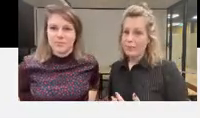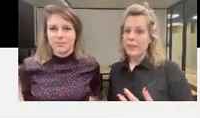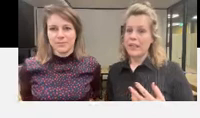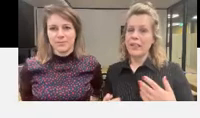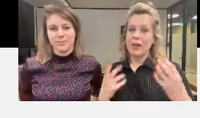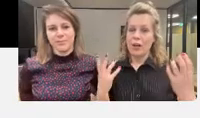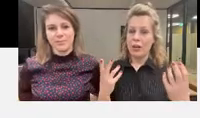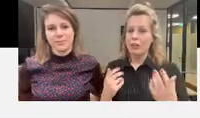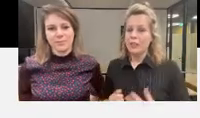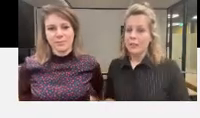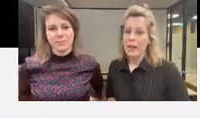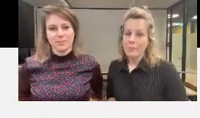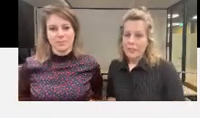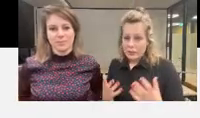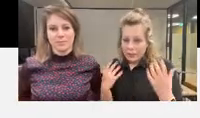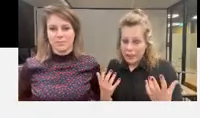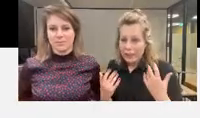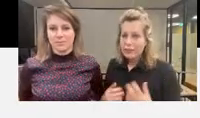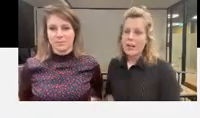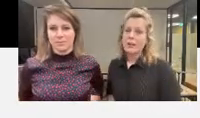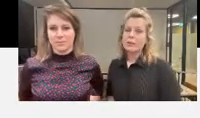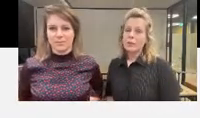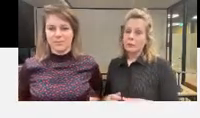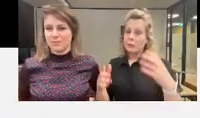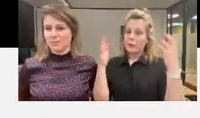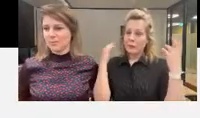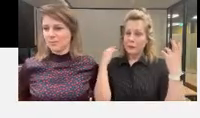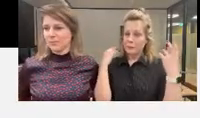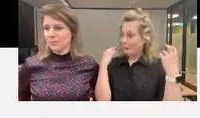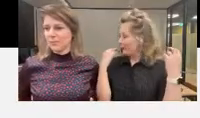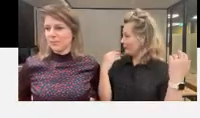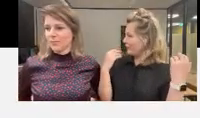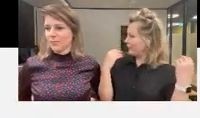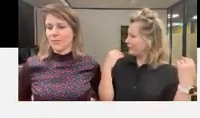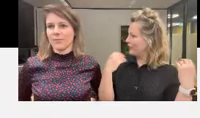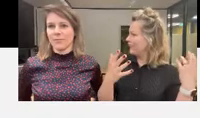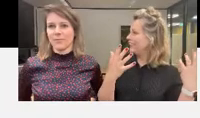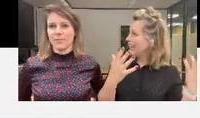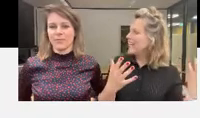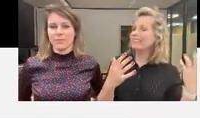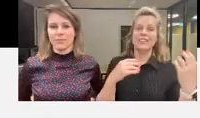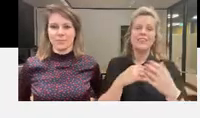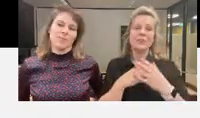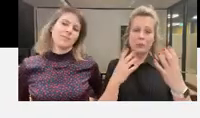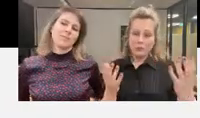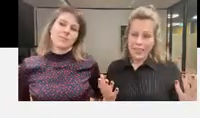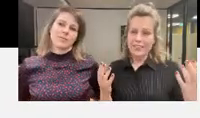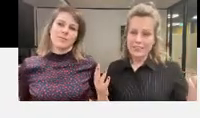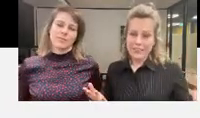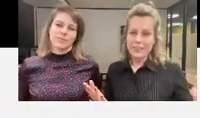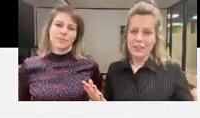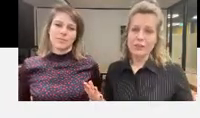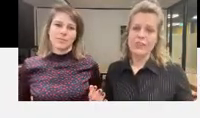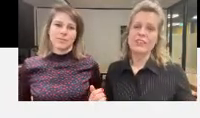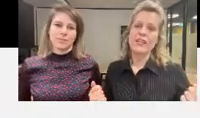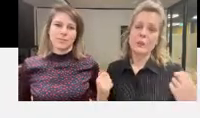discuss something, or no, just let us know. We were really glad to present at